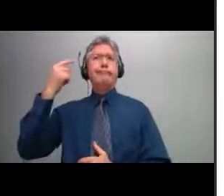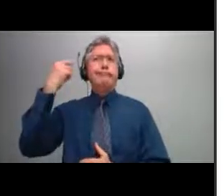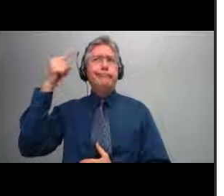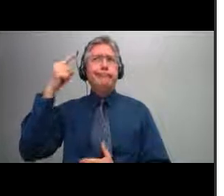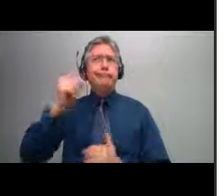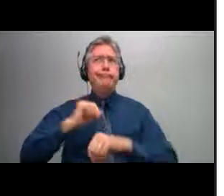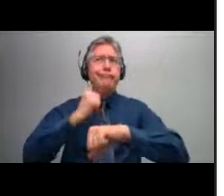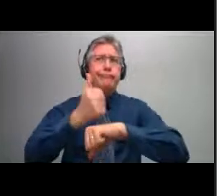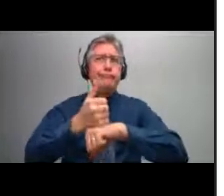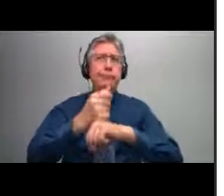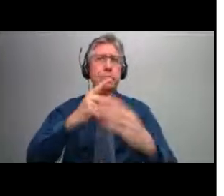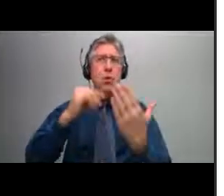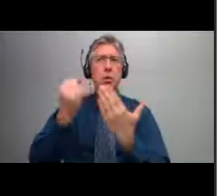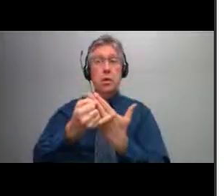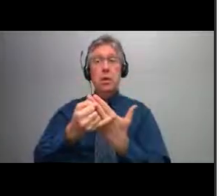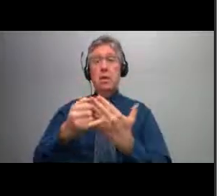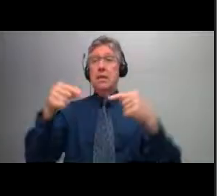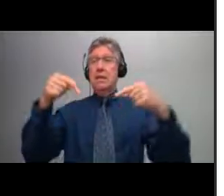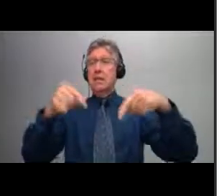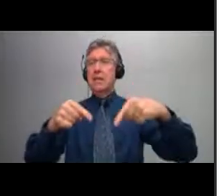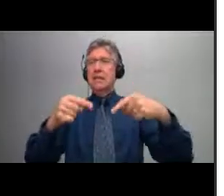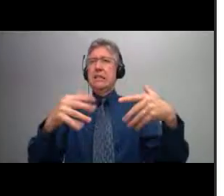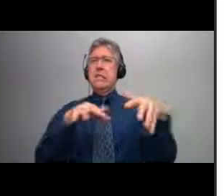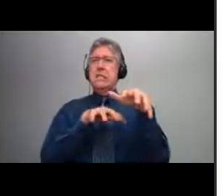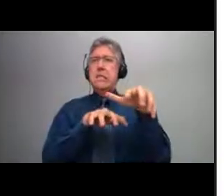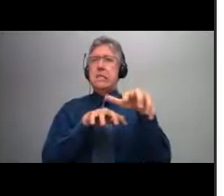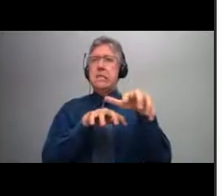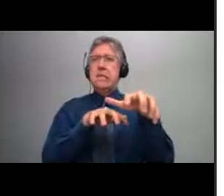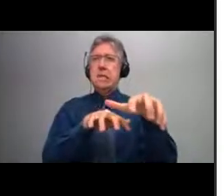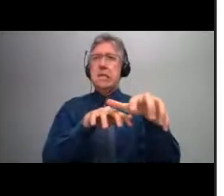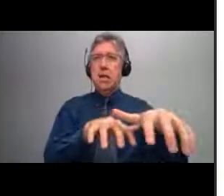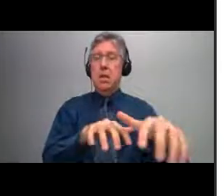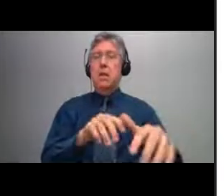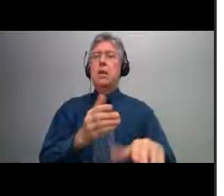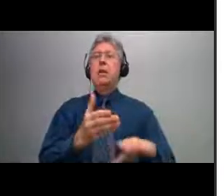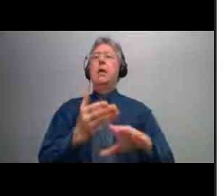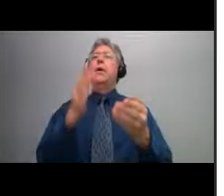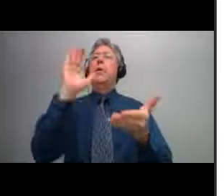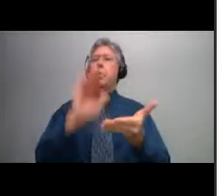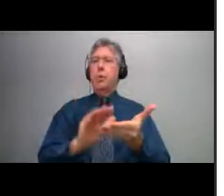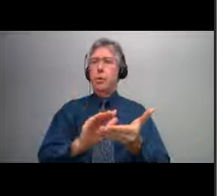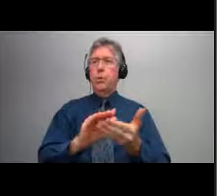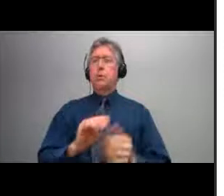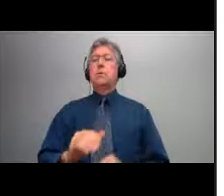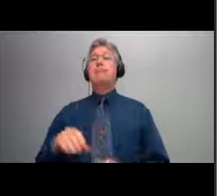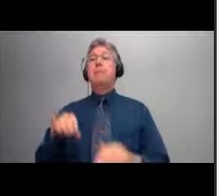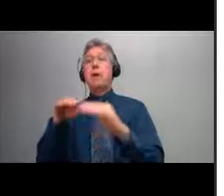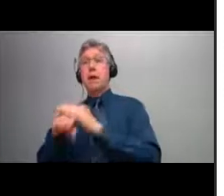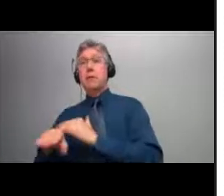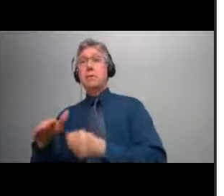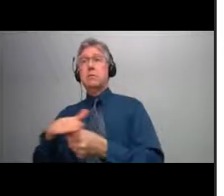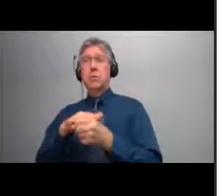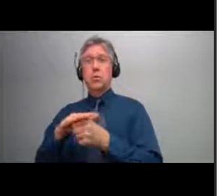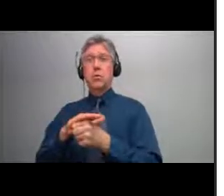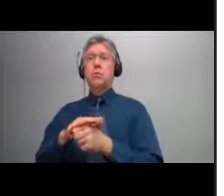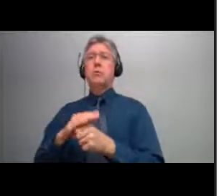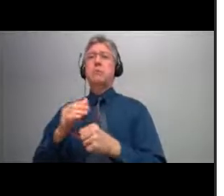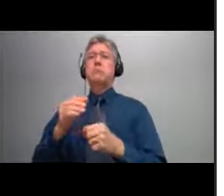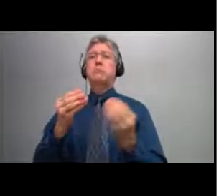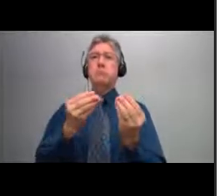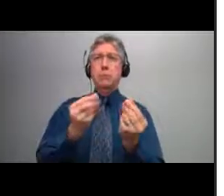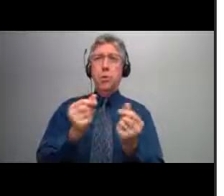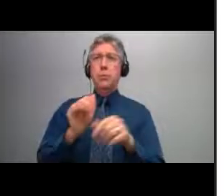address traffic congestion, improve accessibility to local business and facilities, improve traffic operations and